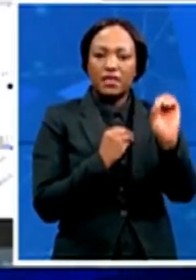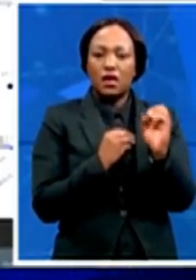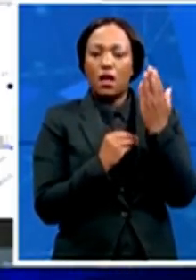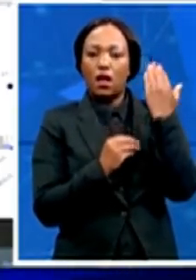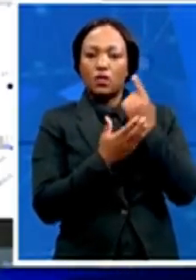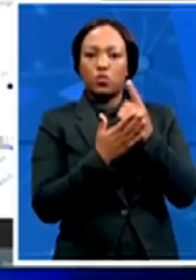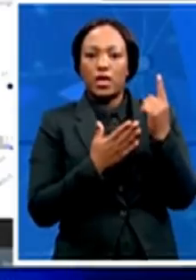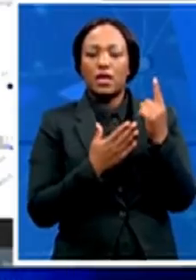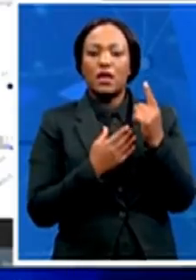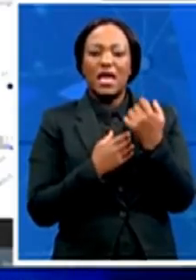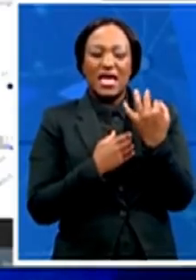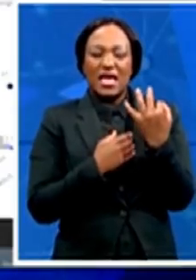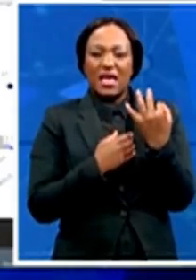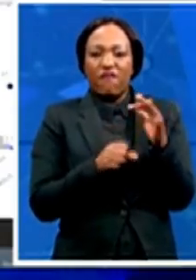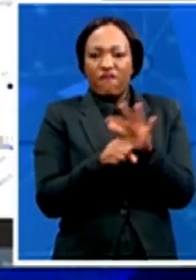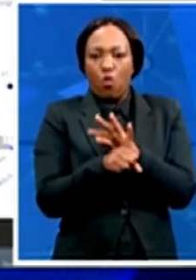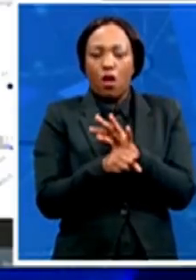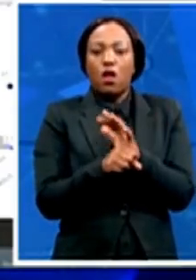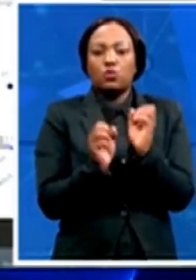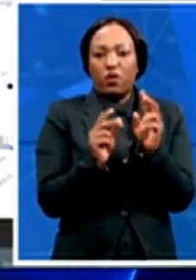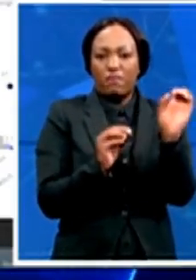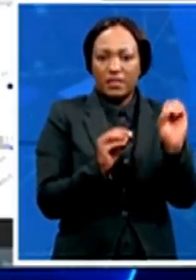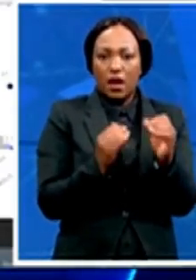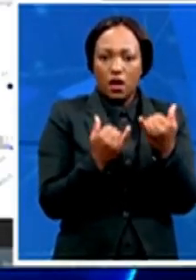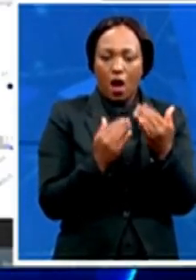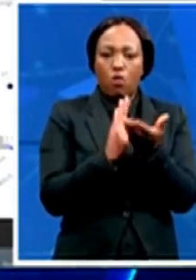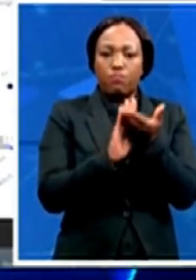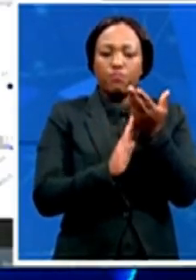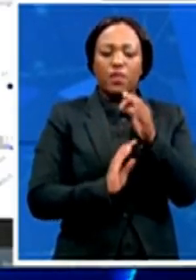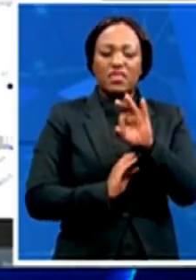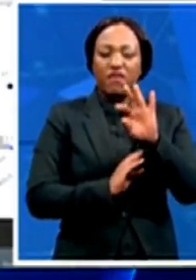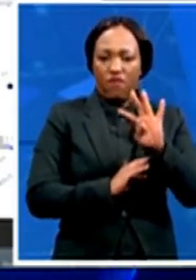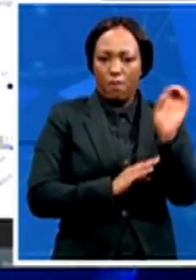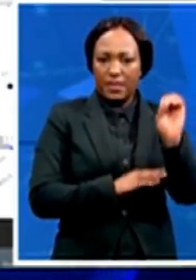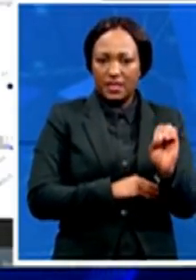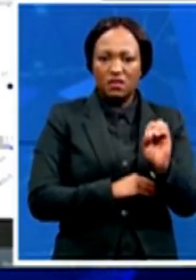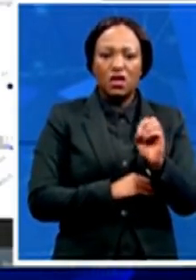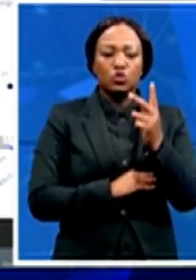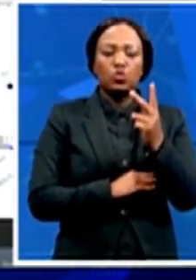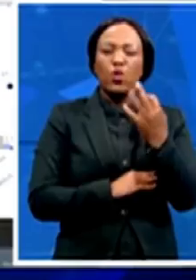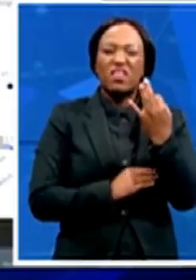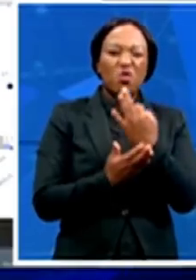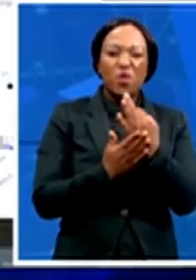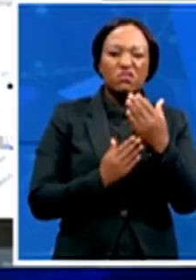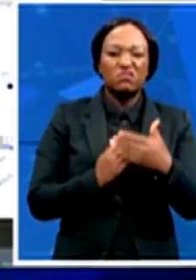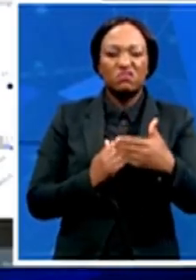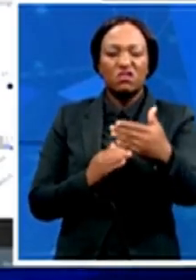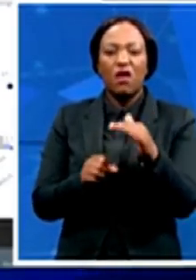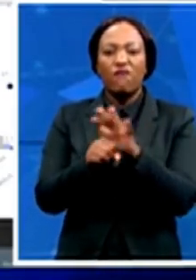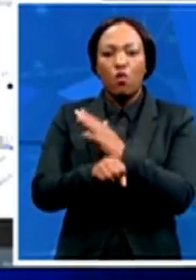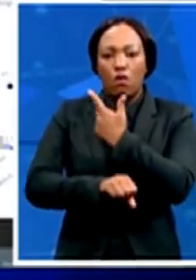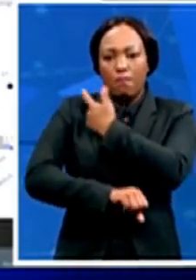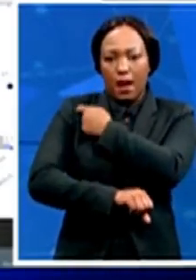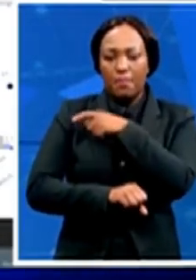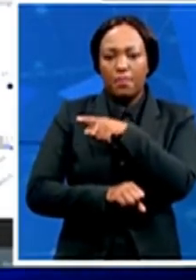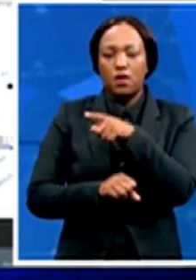12%. This week we have 24%. And in the next 2 or 3 weeks, the fully vaccinated will overtake the partially vaccinated as